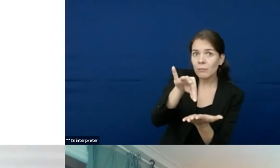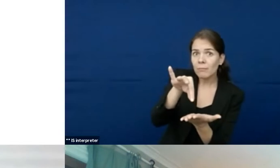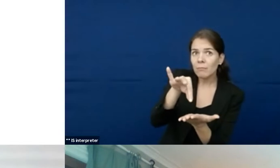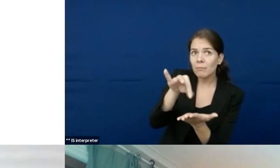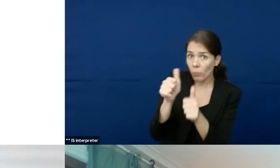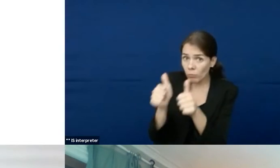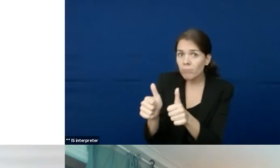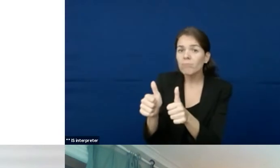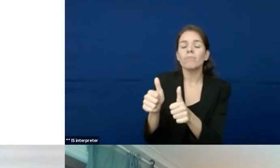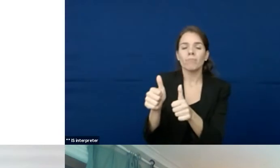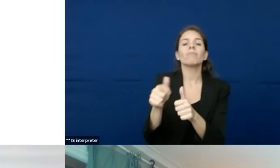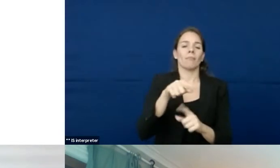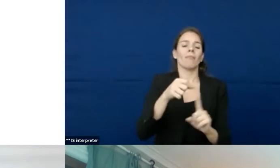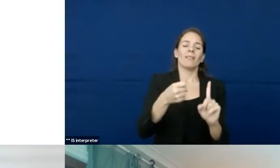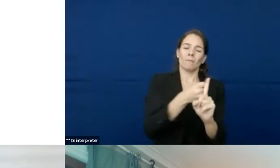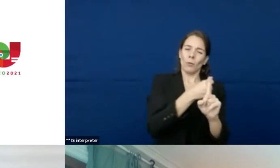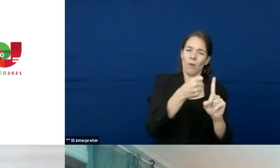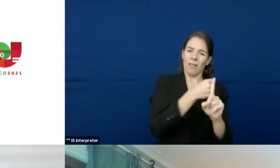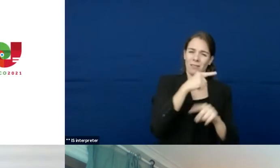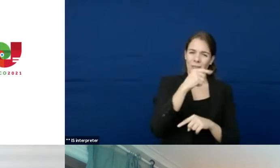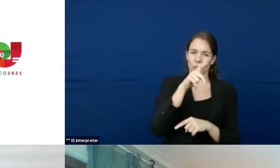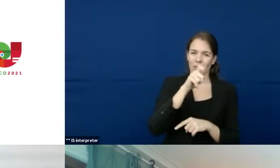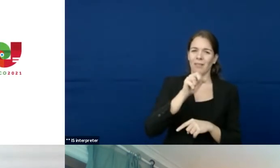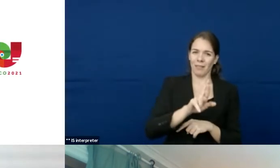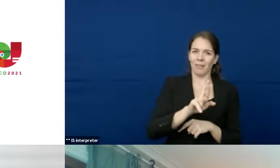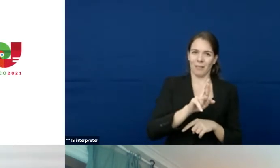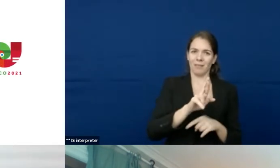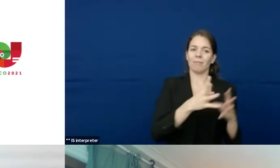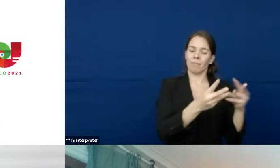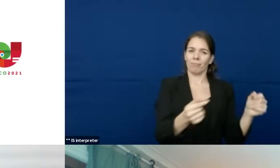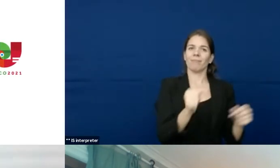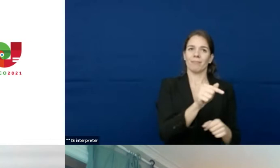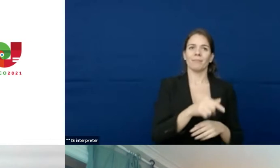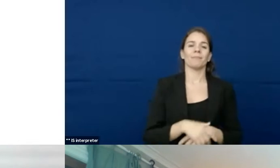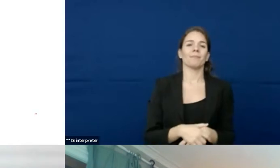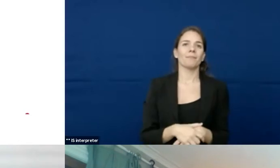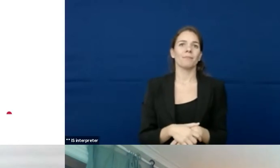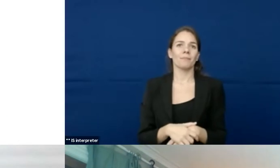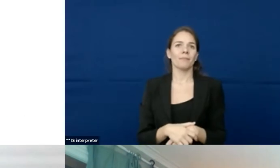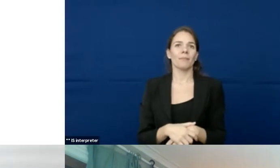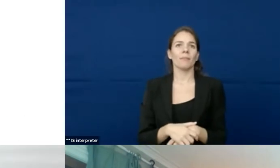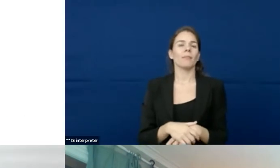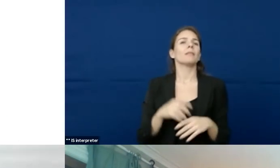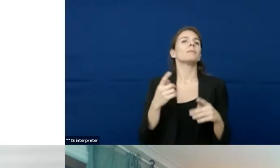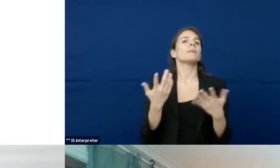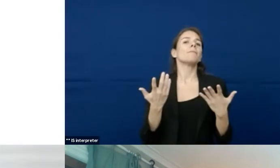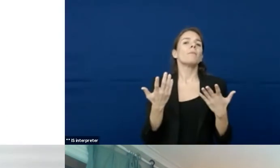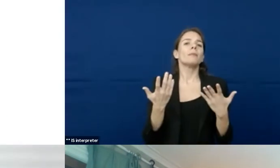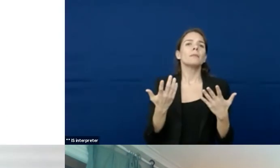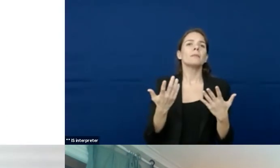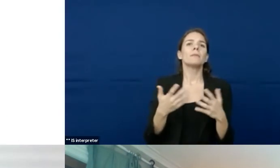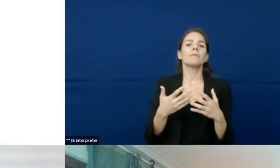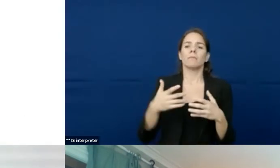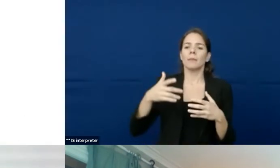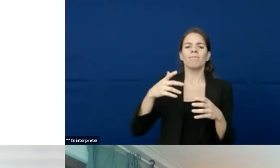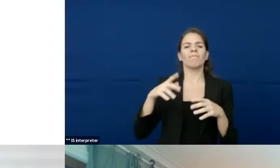And we have also the other part, prioritized campaigns to raise awareness about the harms of war. They didn't get a